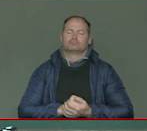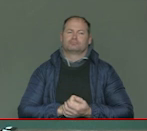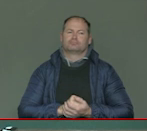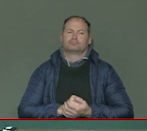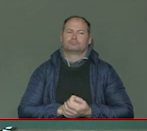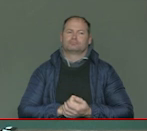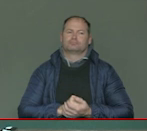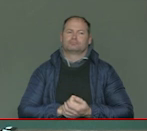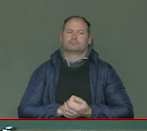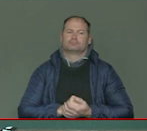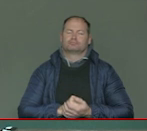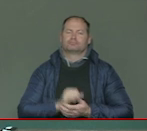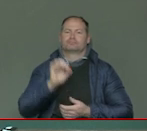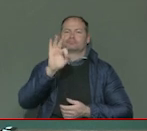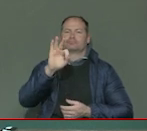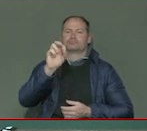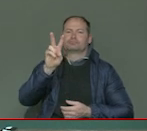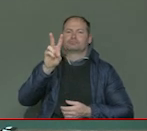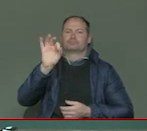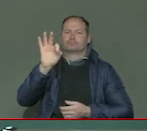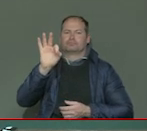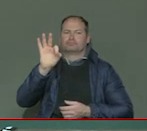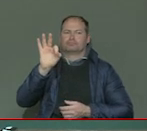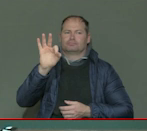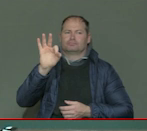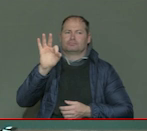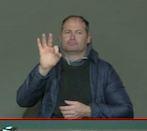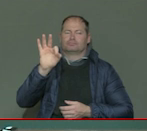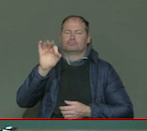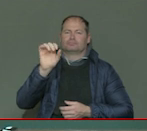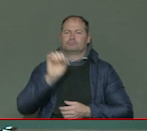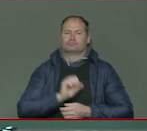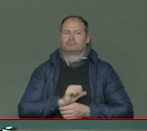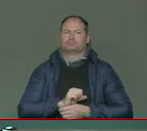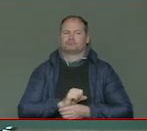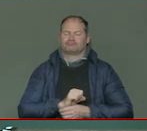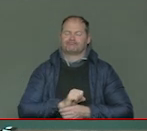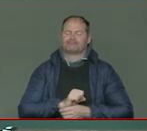number 323, and that will be 45,165.